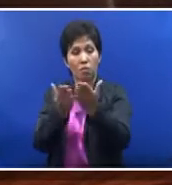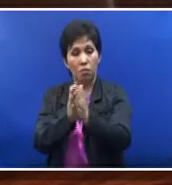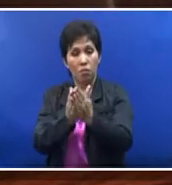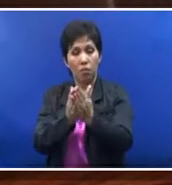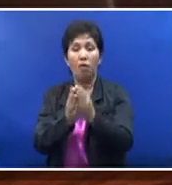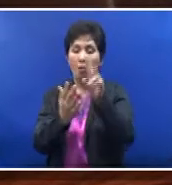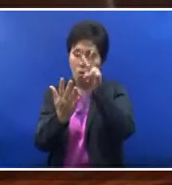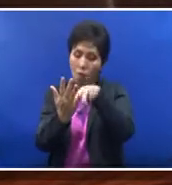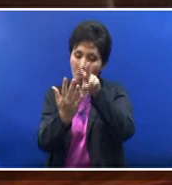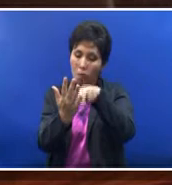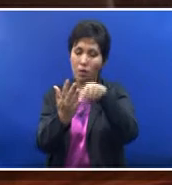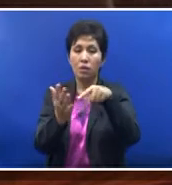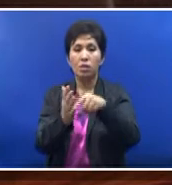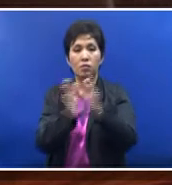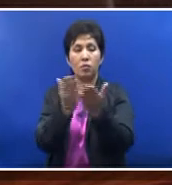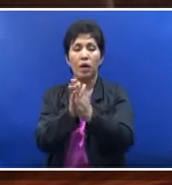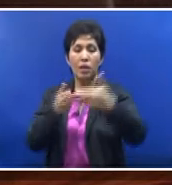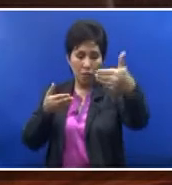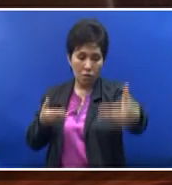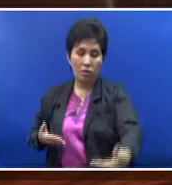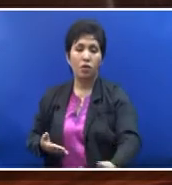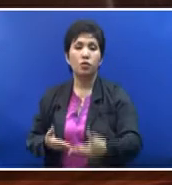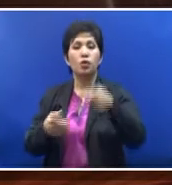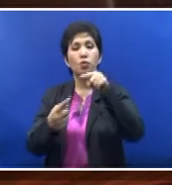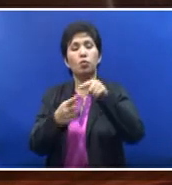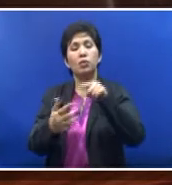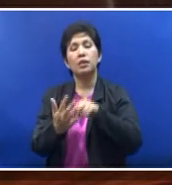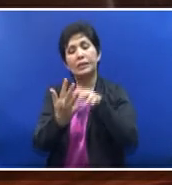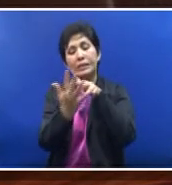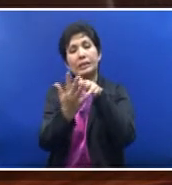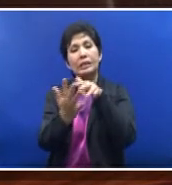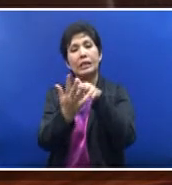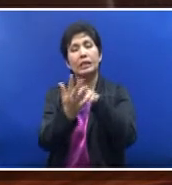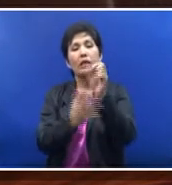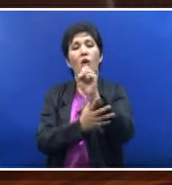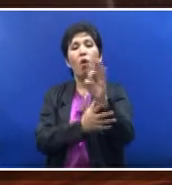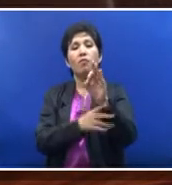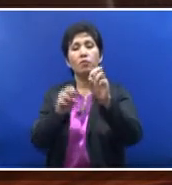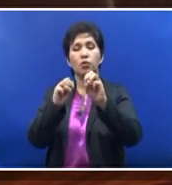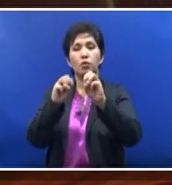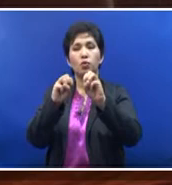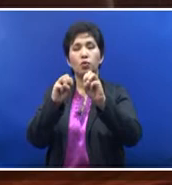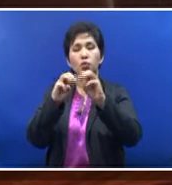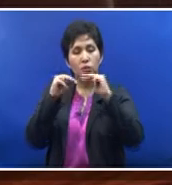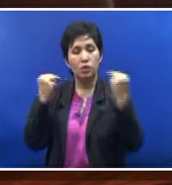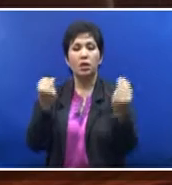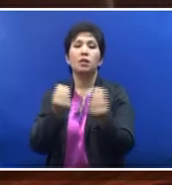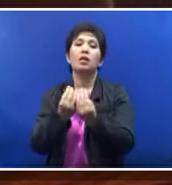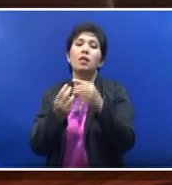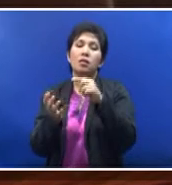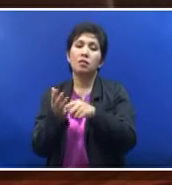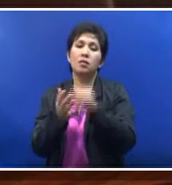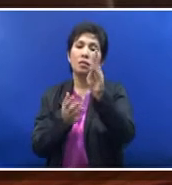go through this book and introduction to the study of society. Okay, so this is